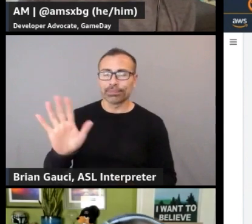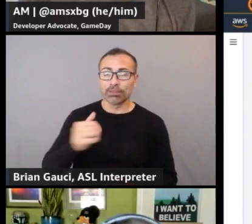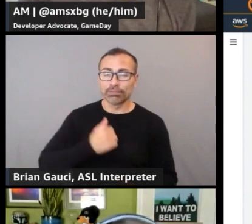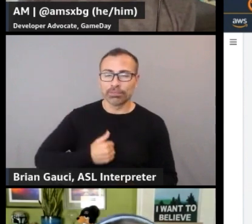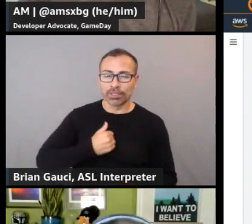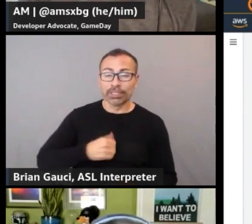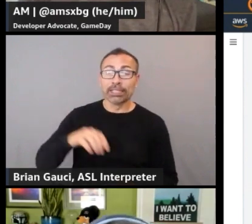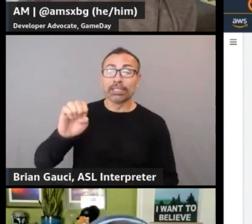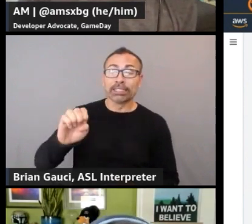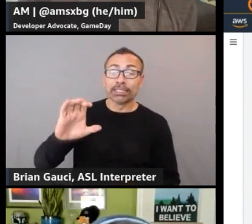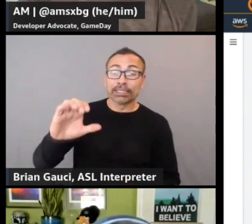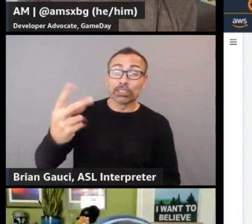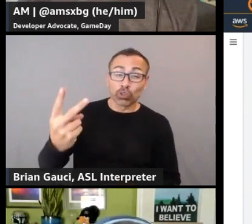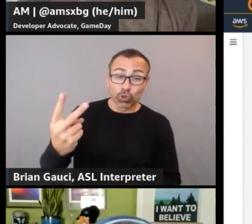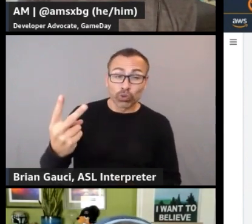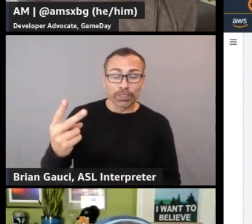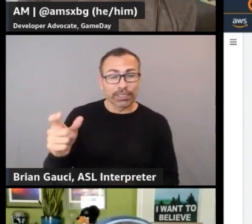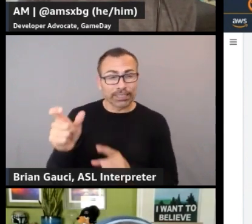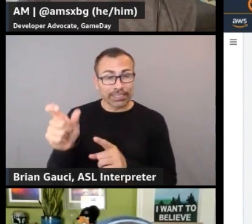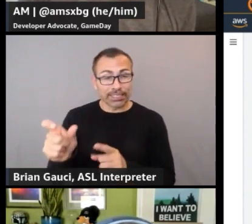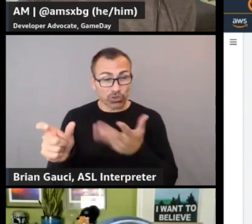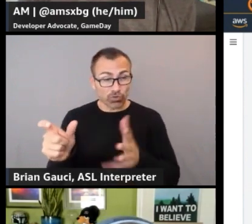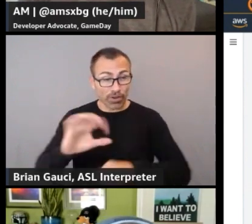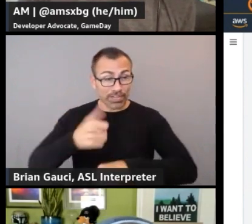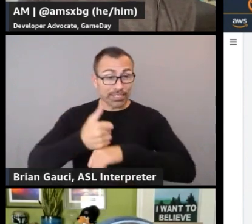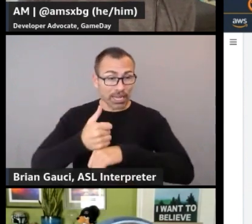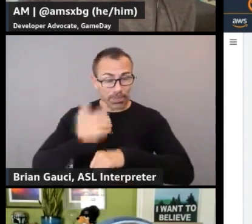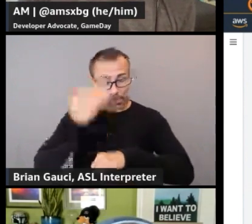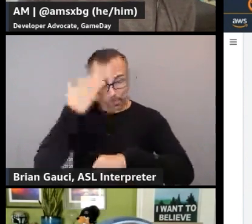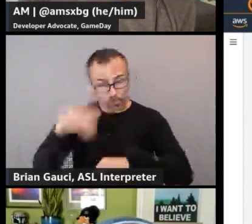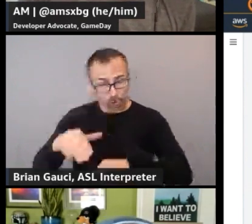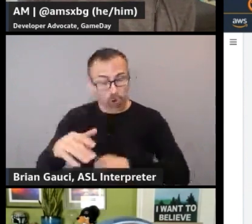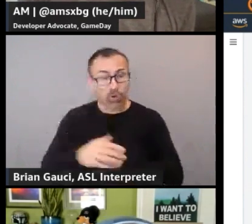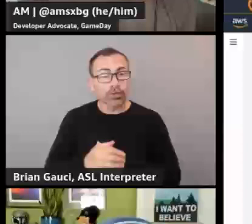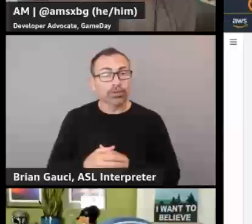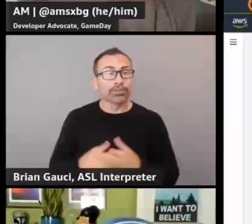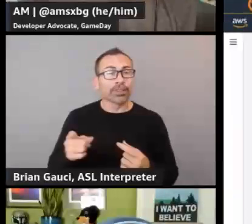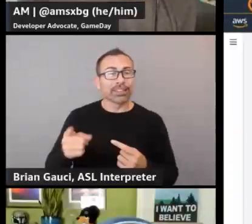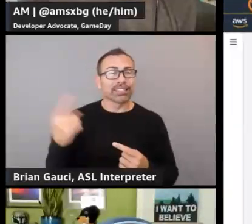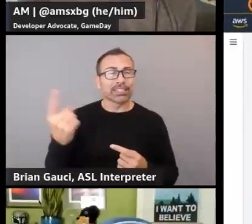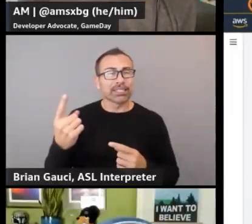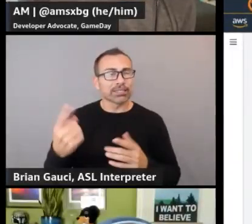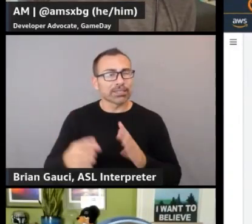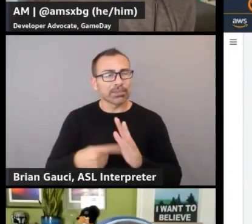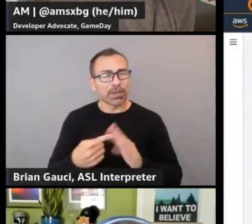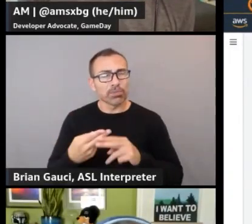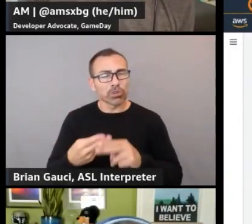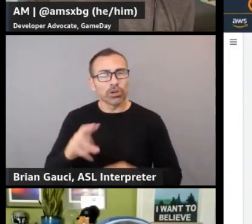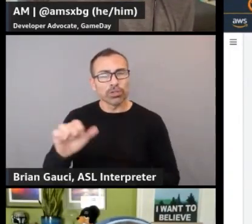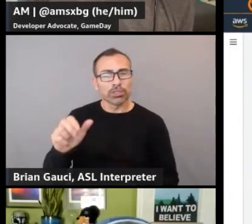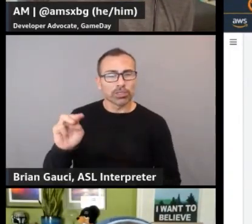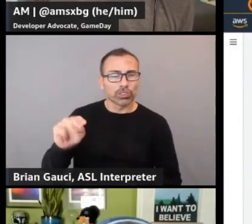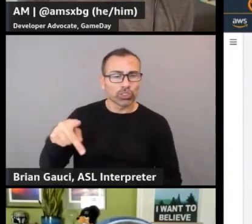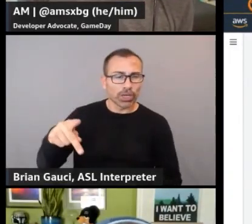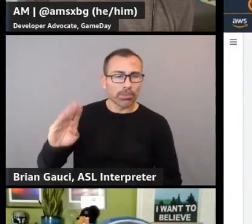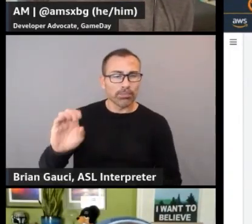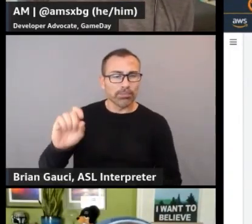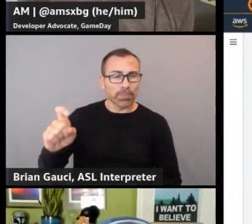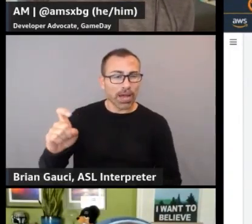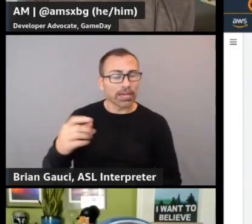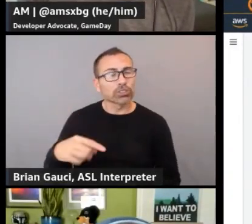should be going from an EC2 instance due to the network configurations. This is sometimes called a jump box. You set up an EC2, which is